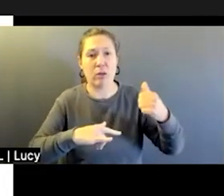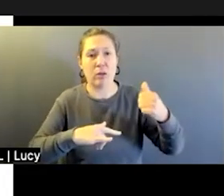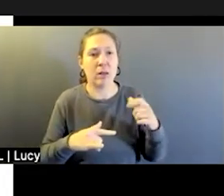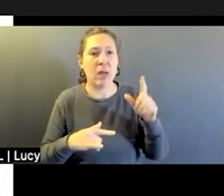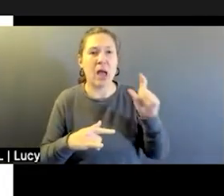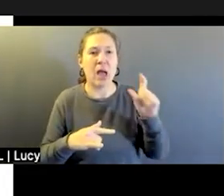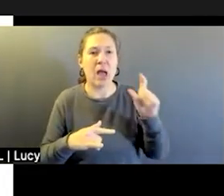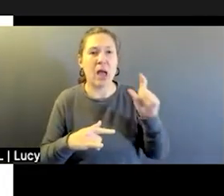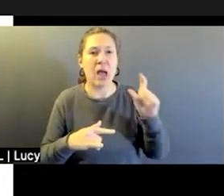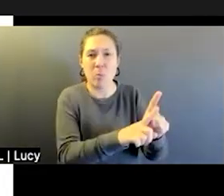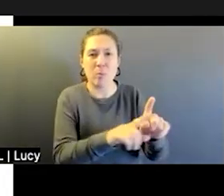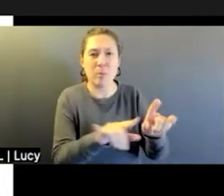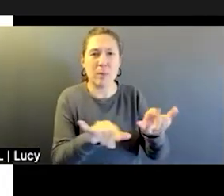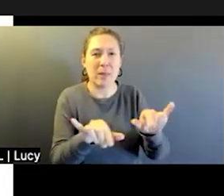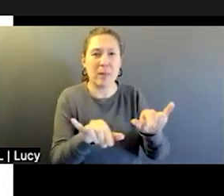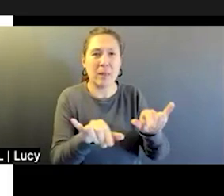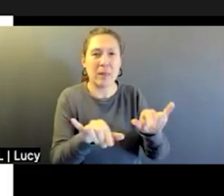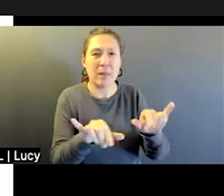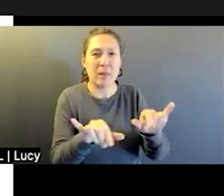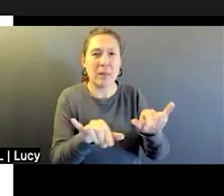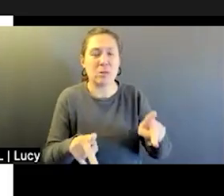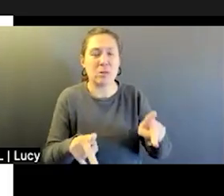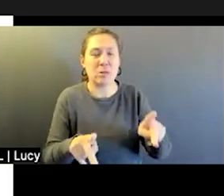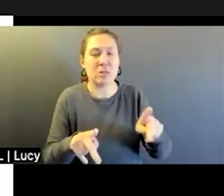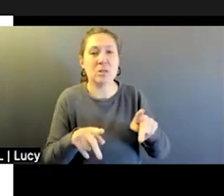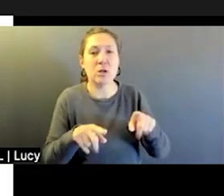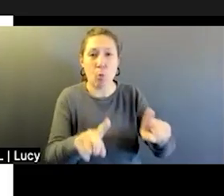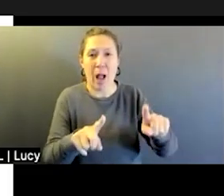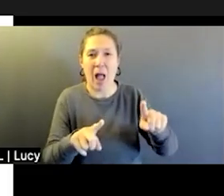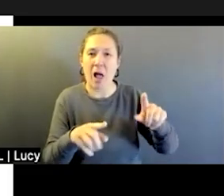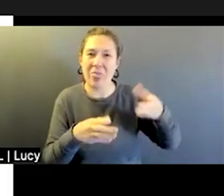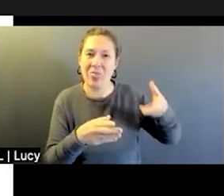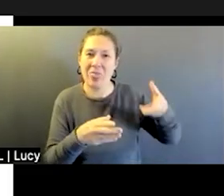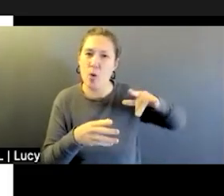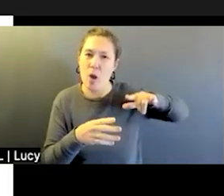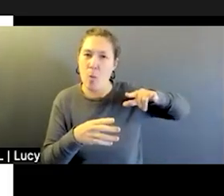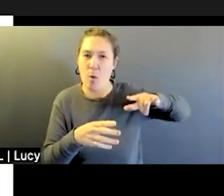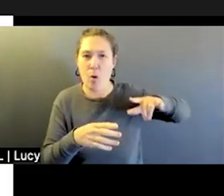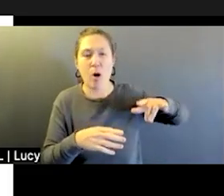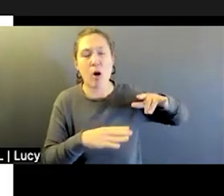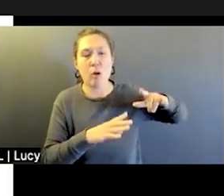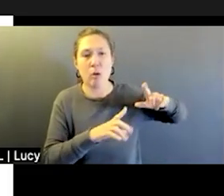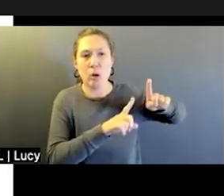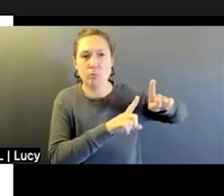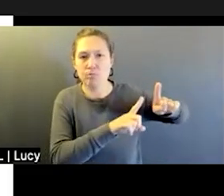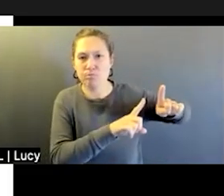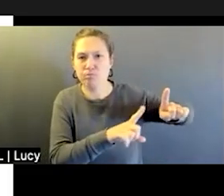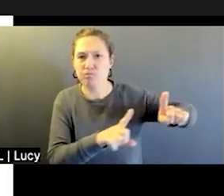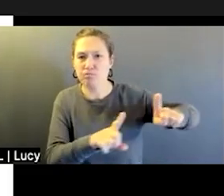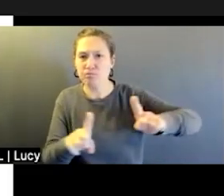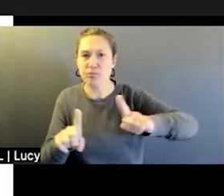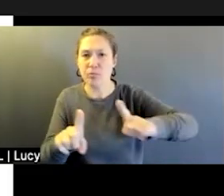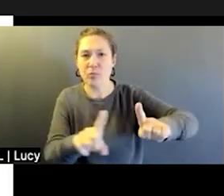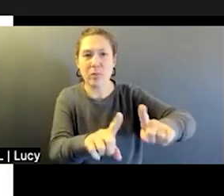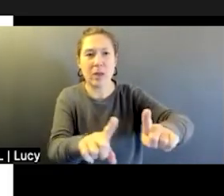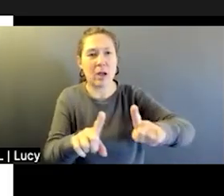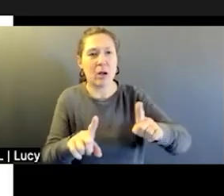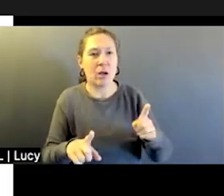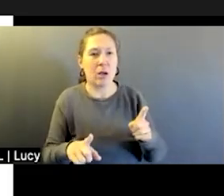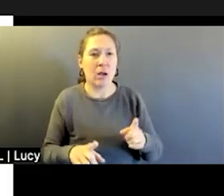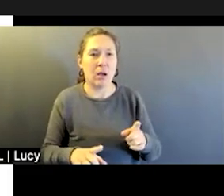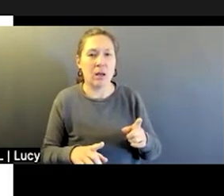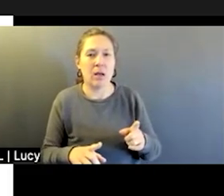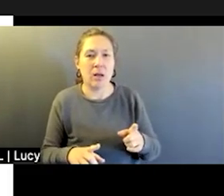her journey throughout the airport. Okay? Generally, they are like passed from one person to